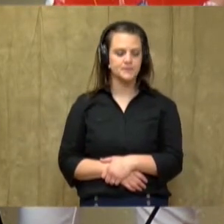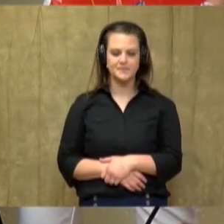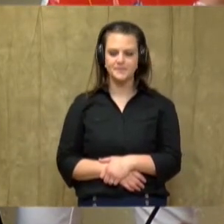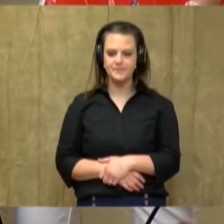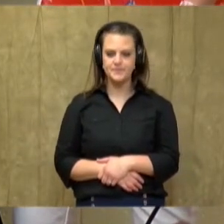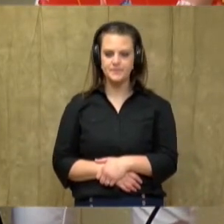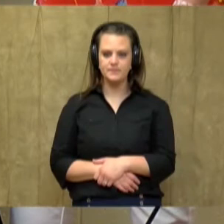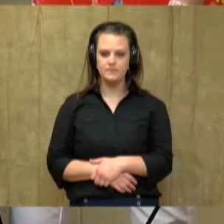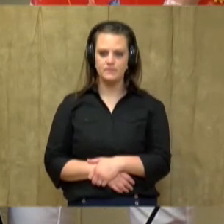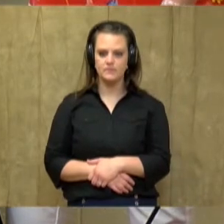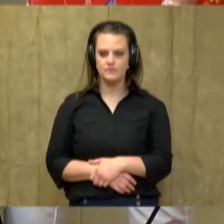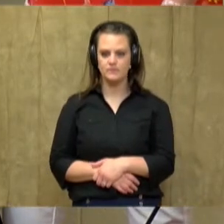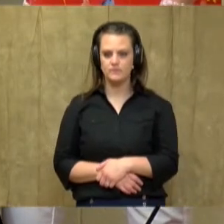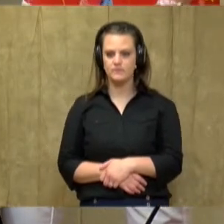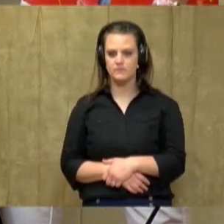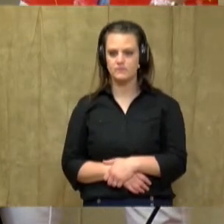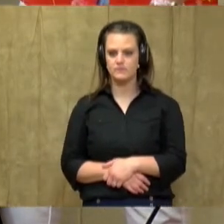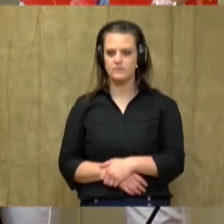All right.